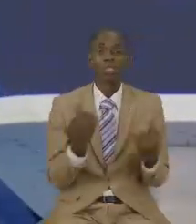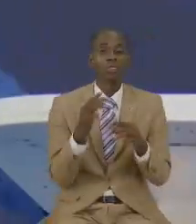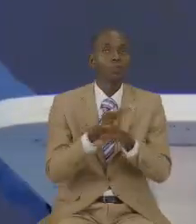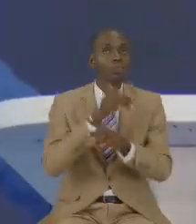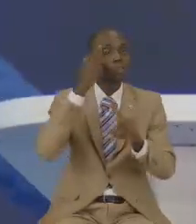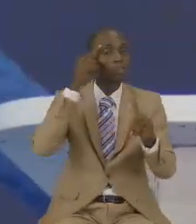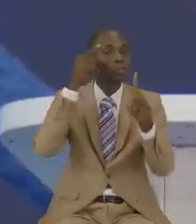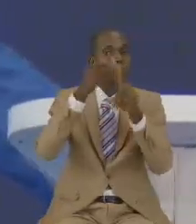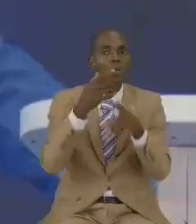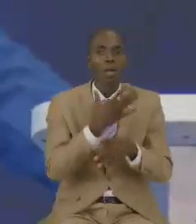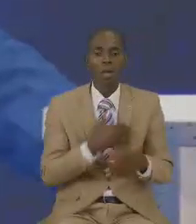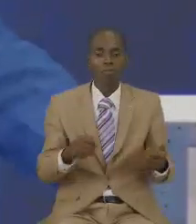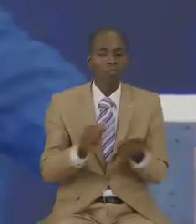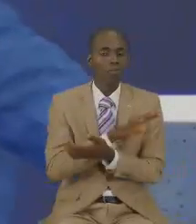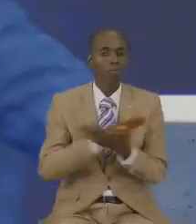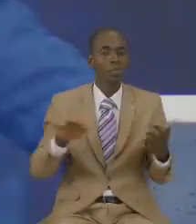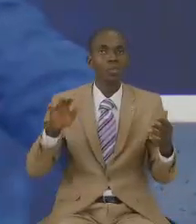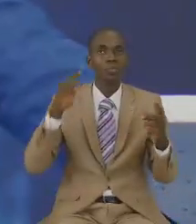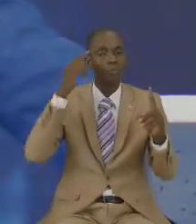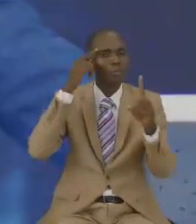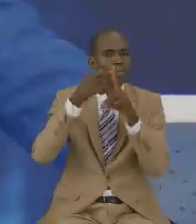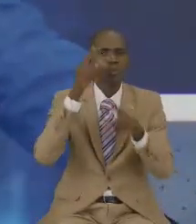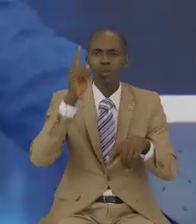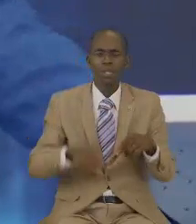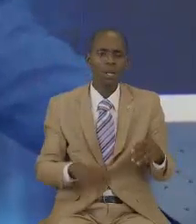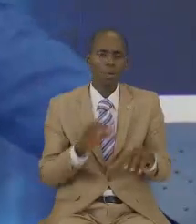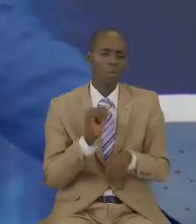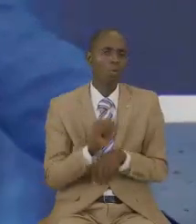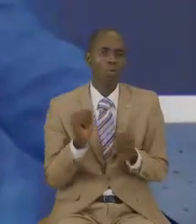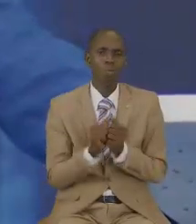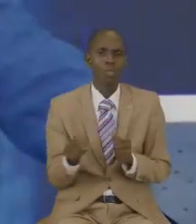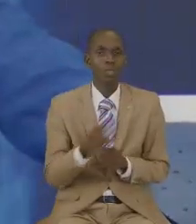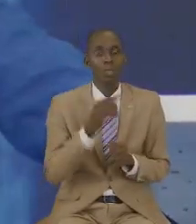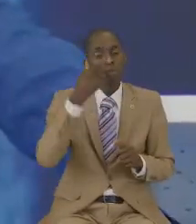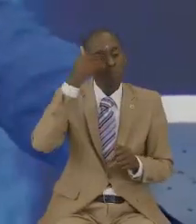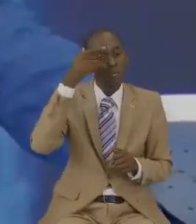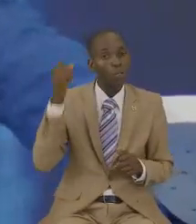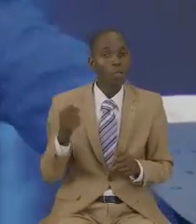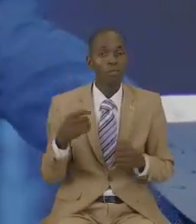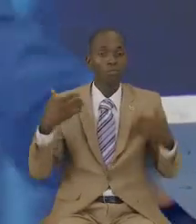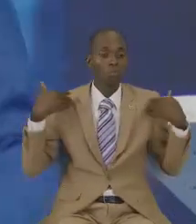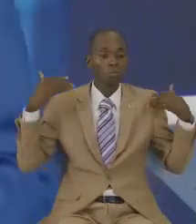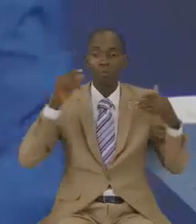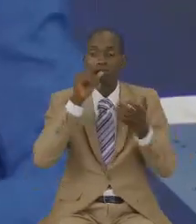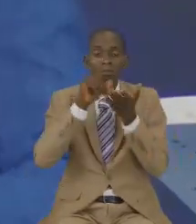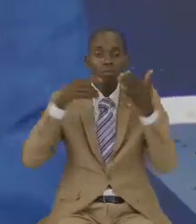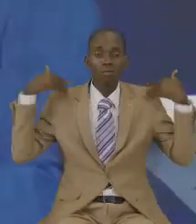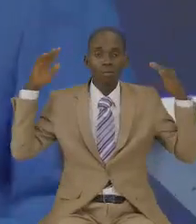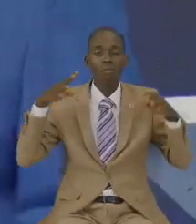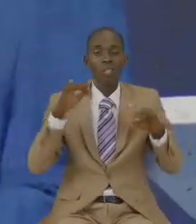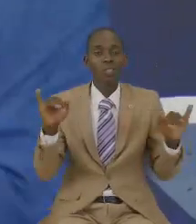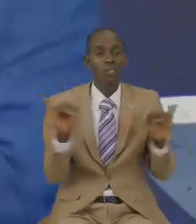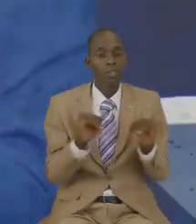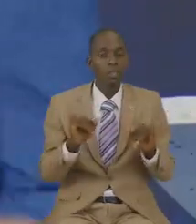goals, and destructive goals. You cannot network with them, because birds of the same feather walk together. You are